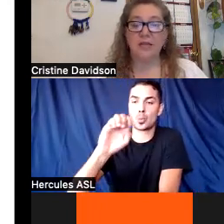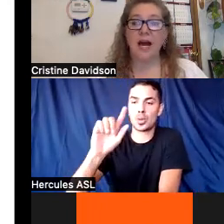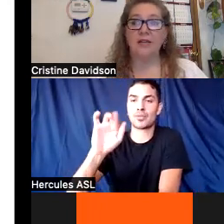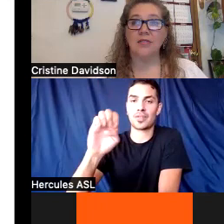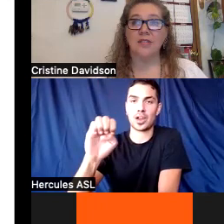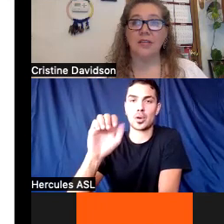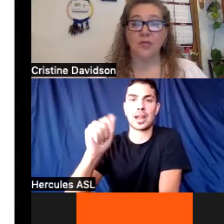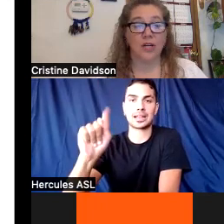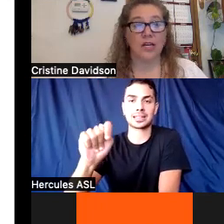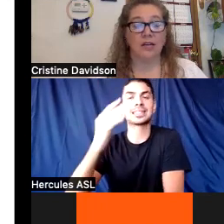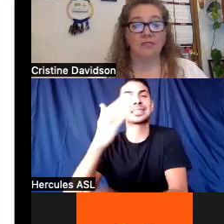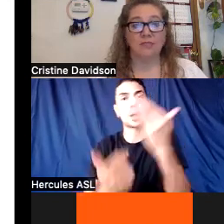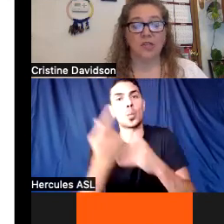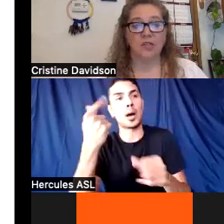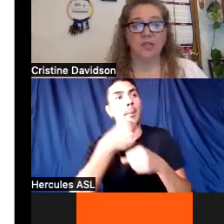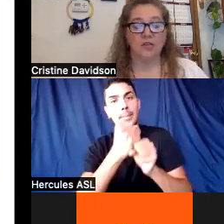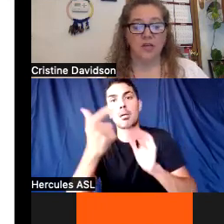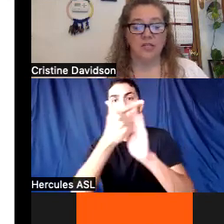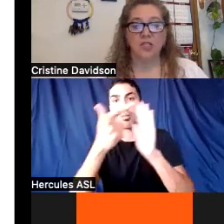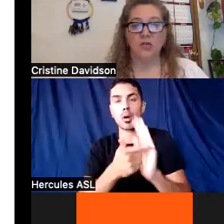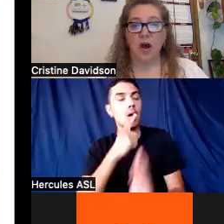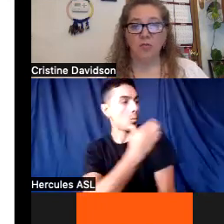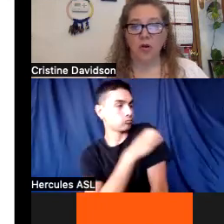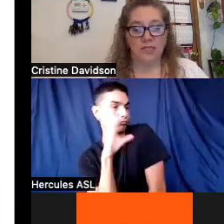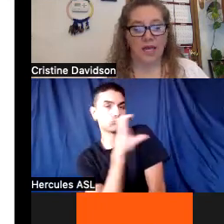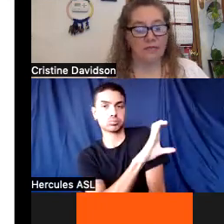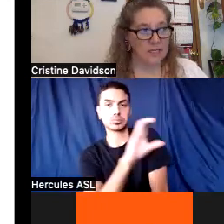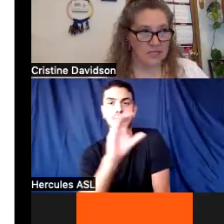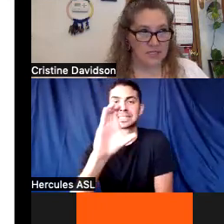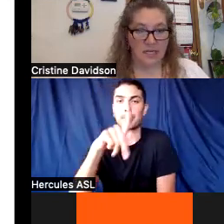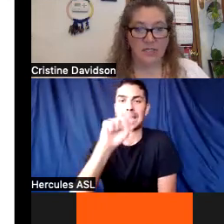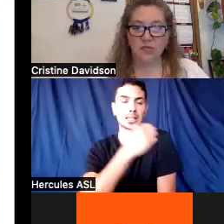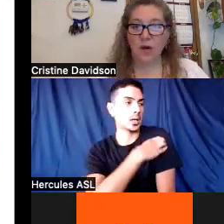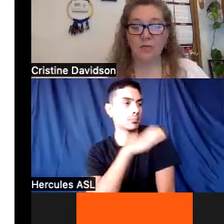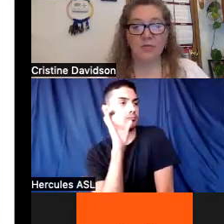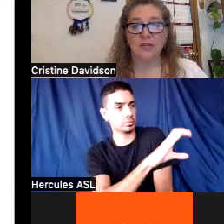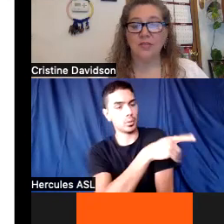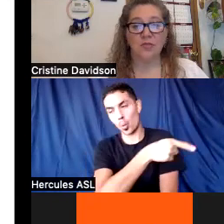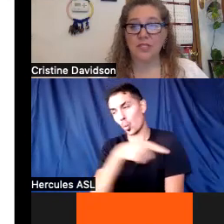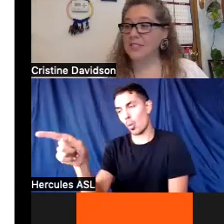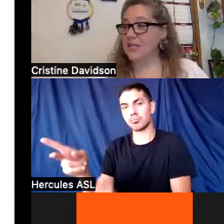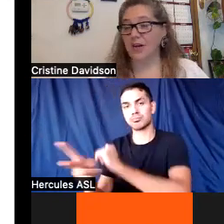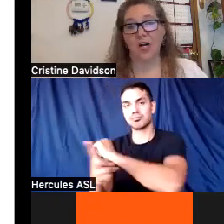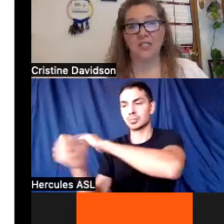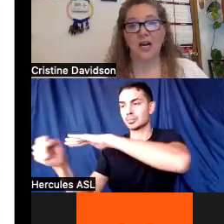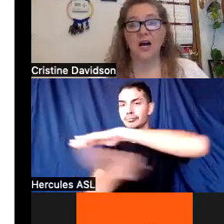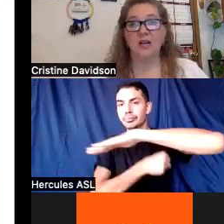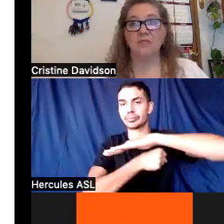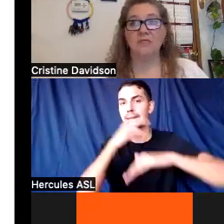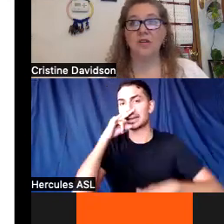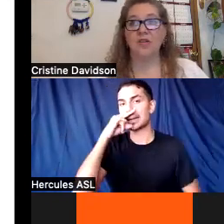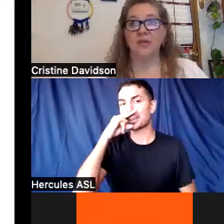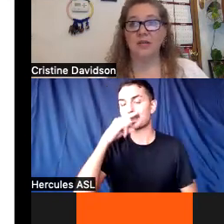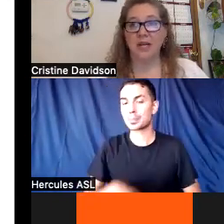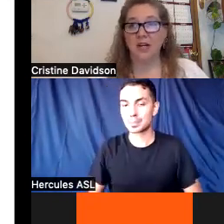that made that the authority. And so our role as advocates is to interrupt those things that are causing